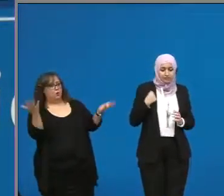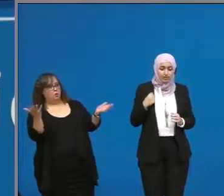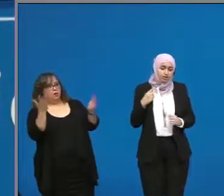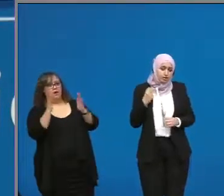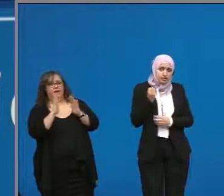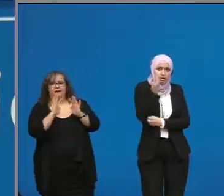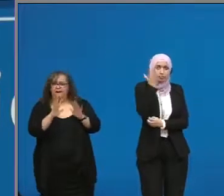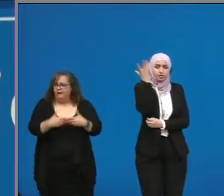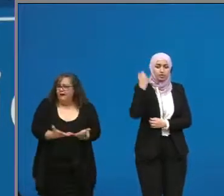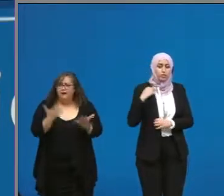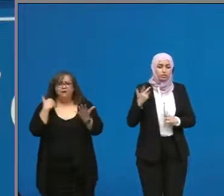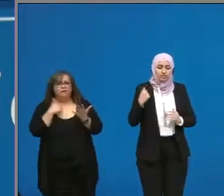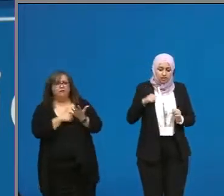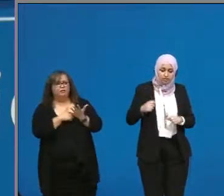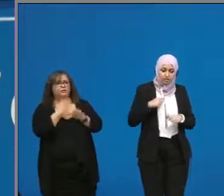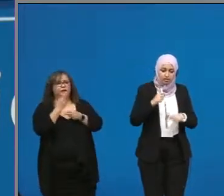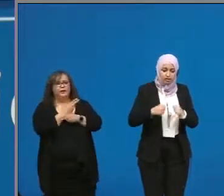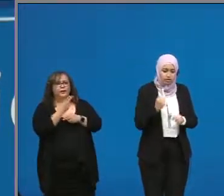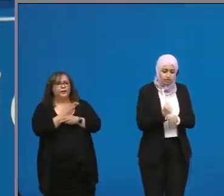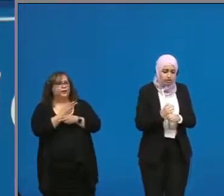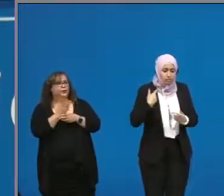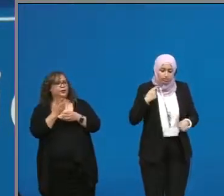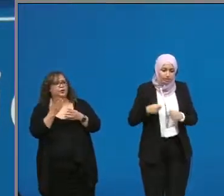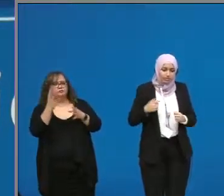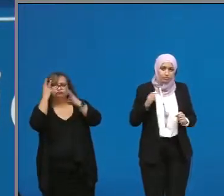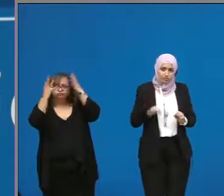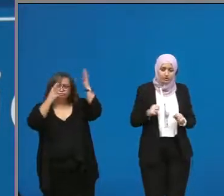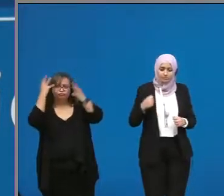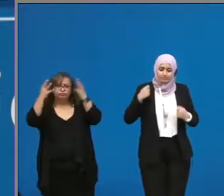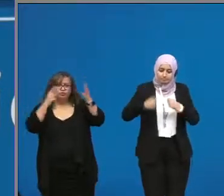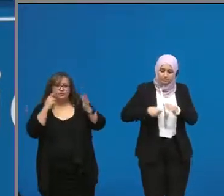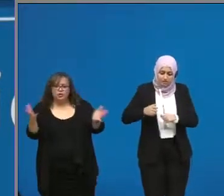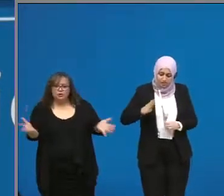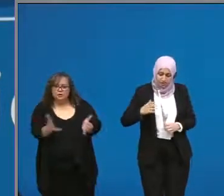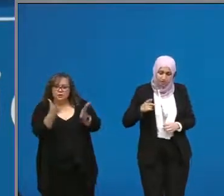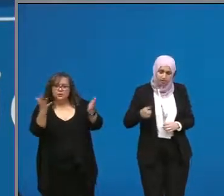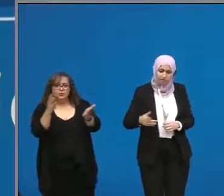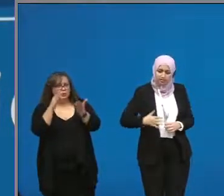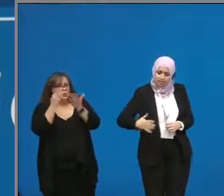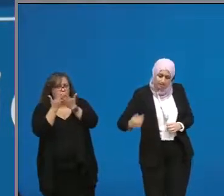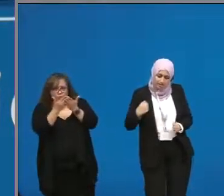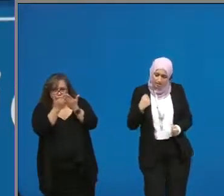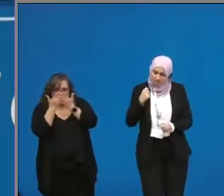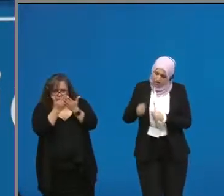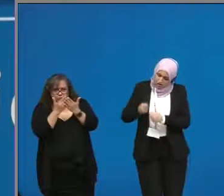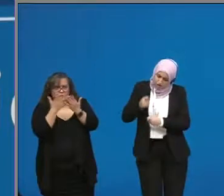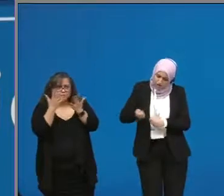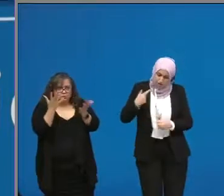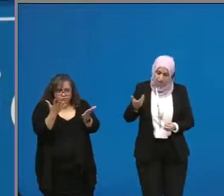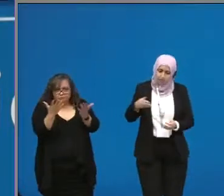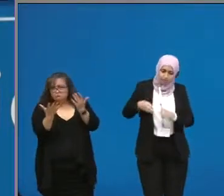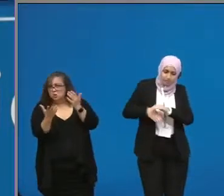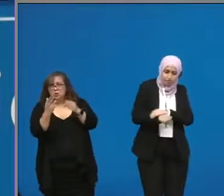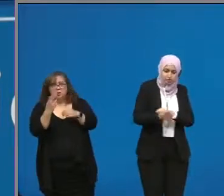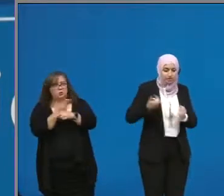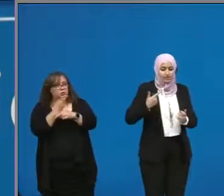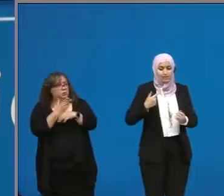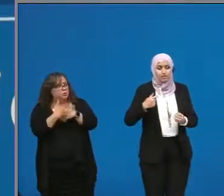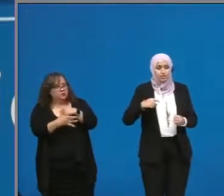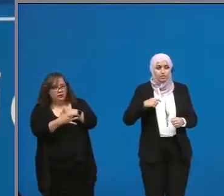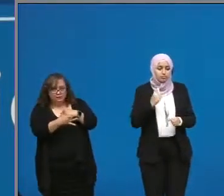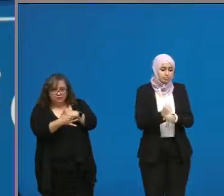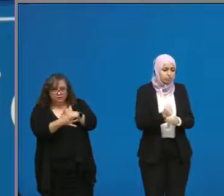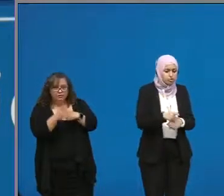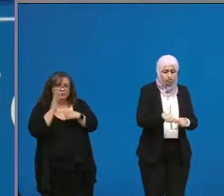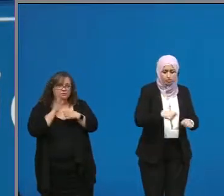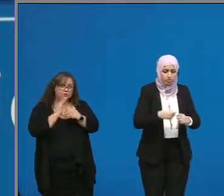innovation to encourage students to participate in using technology to help them within their learning. So